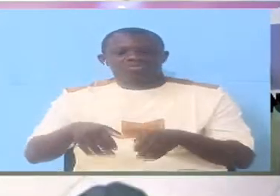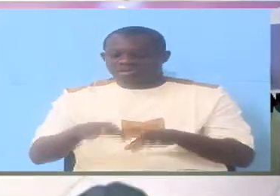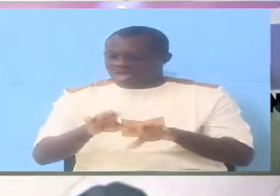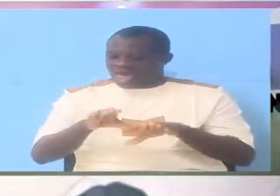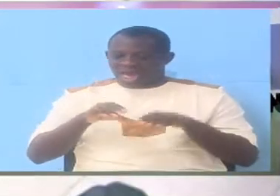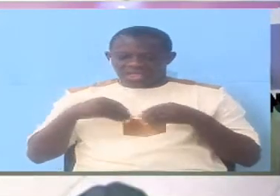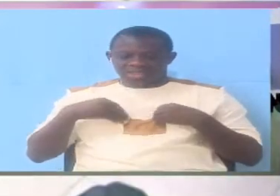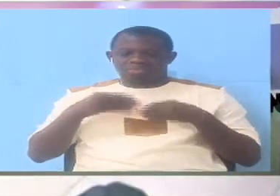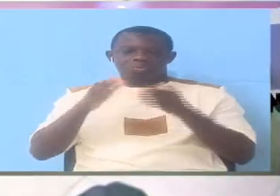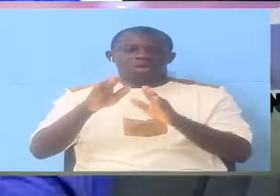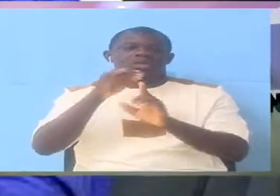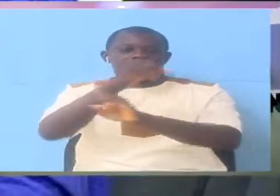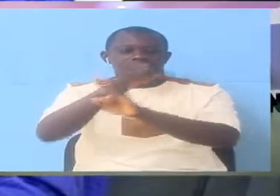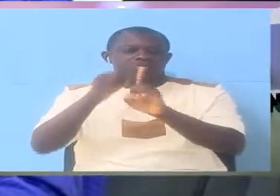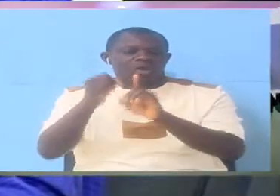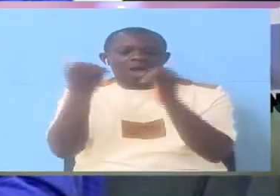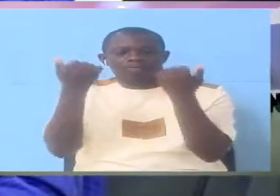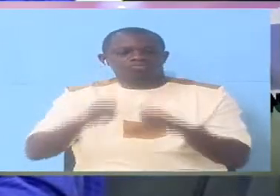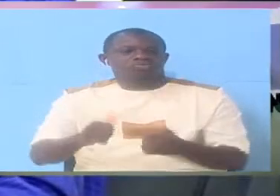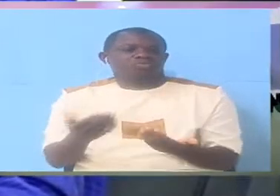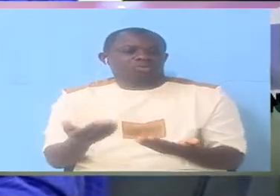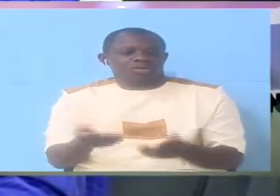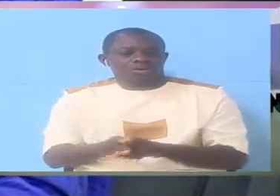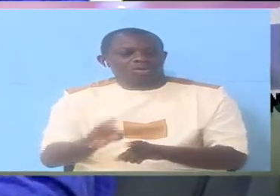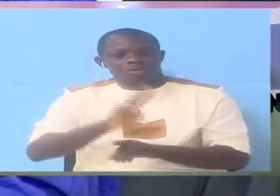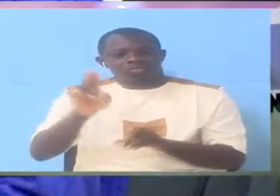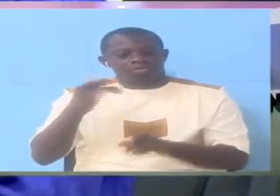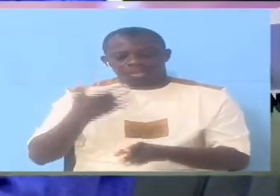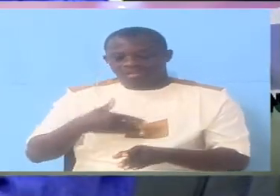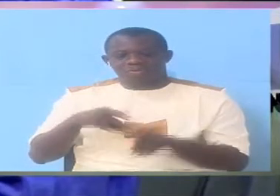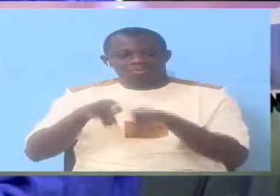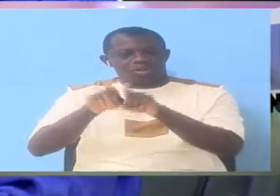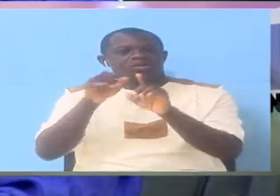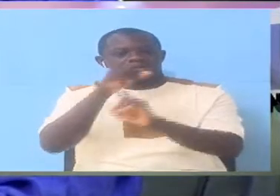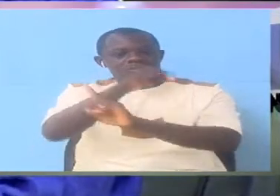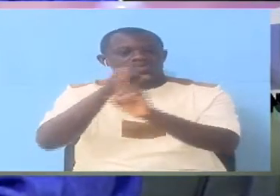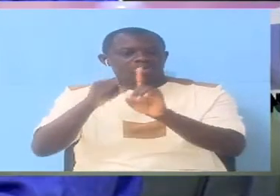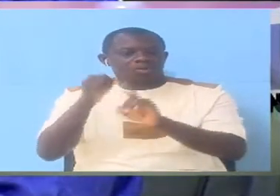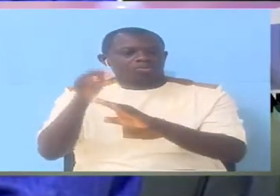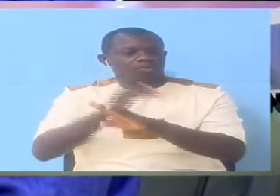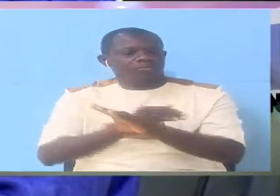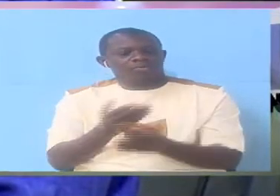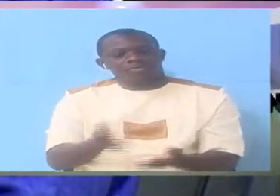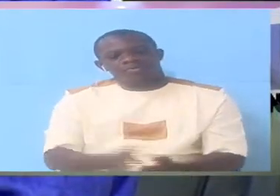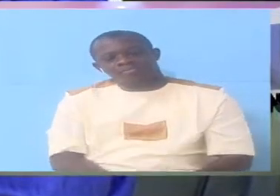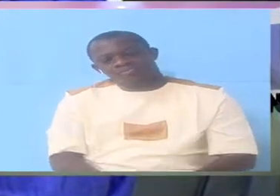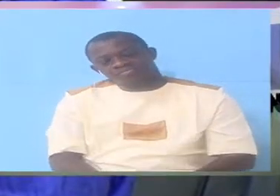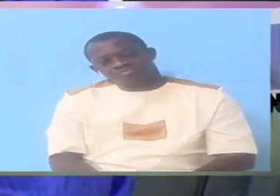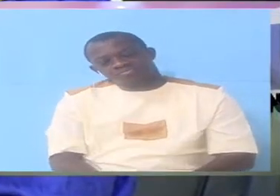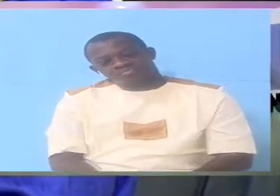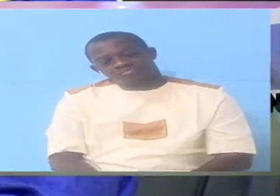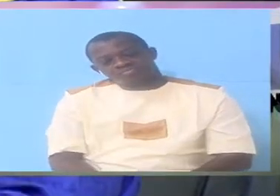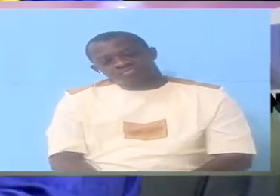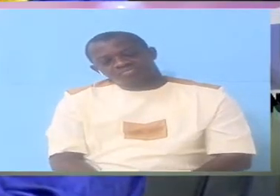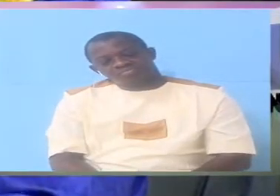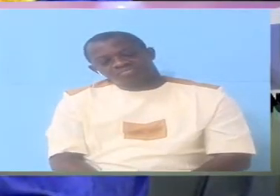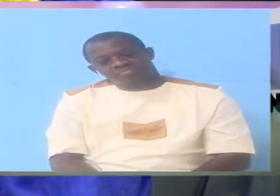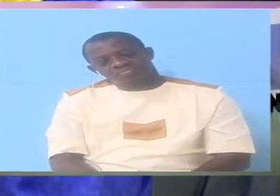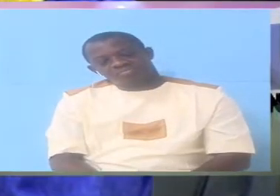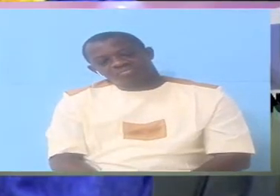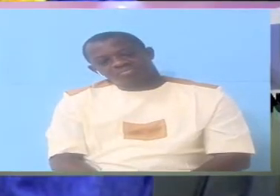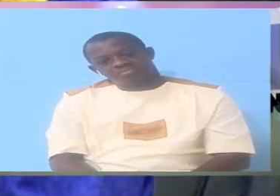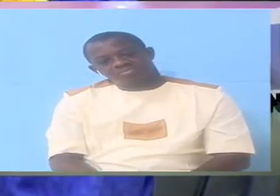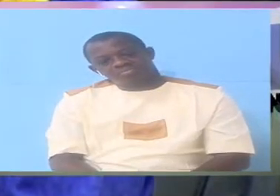nyintano. Some died as a result of not being able to live with their condition. Some had their